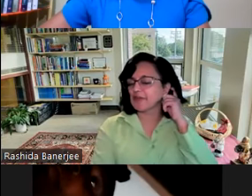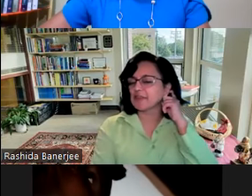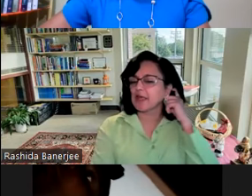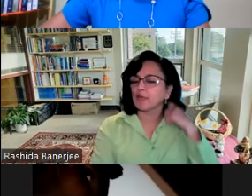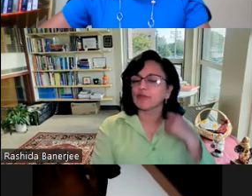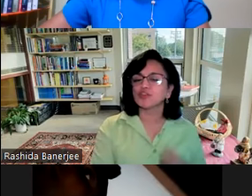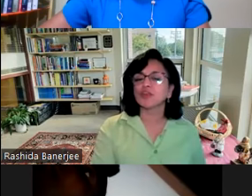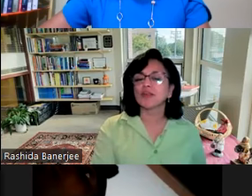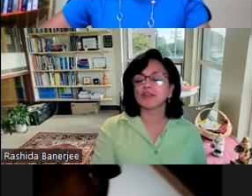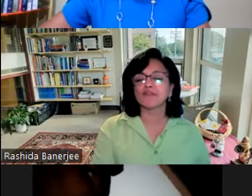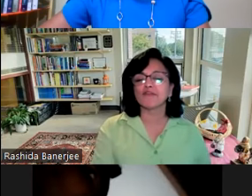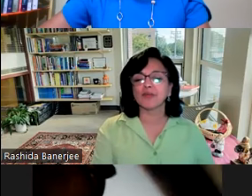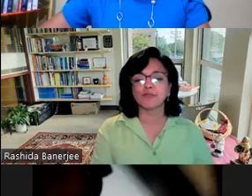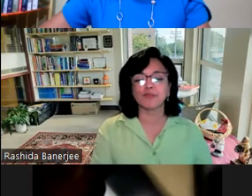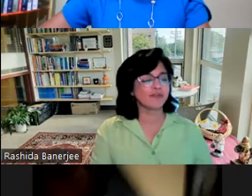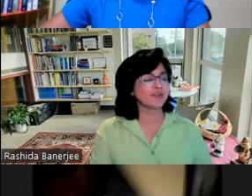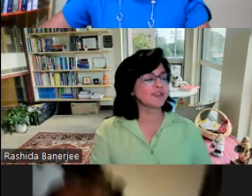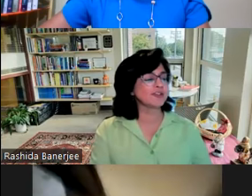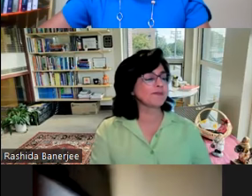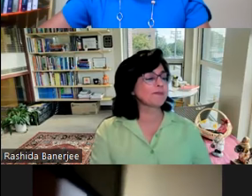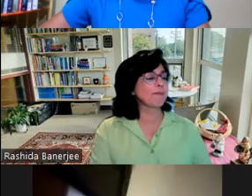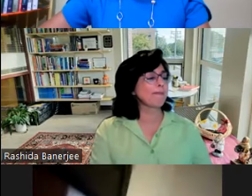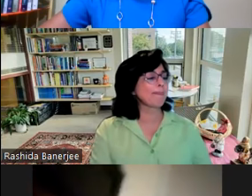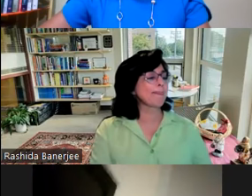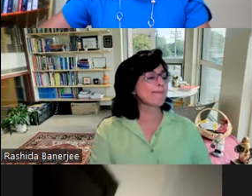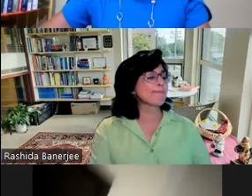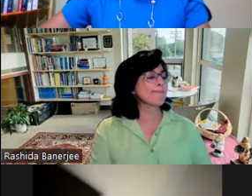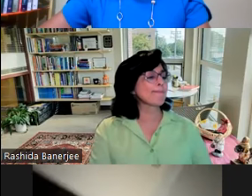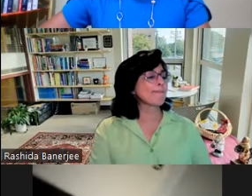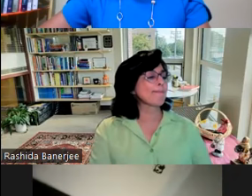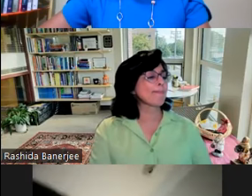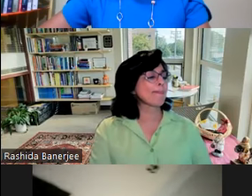it in the language that the family prefers.